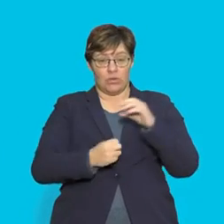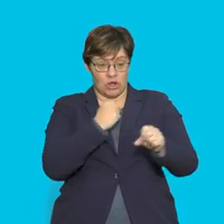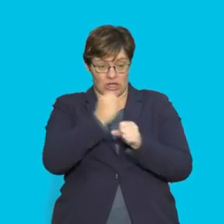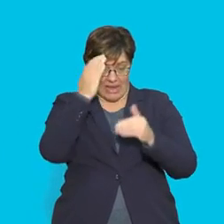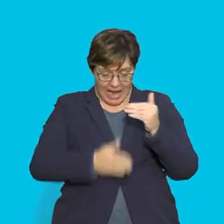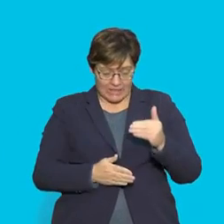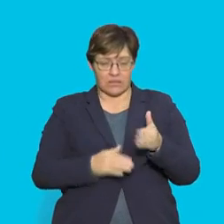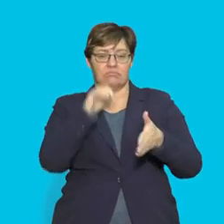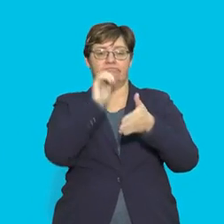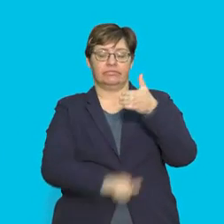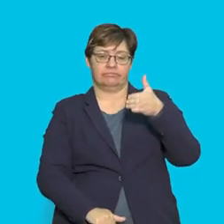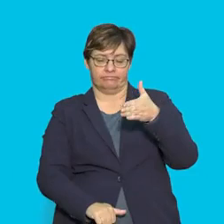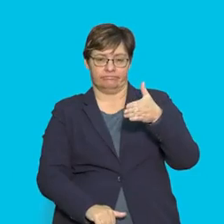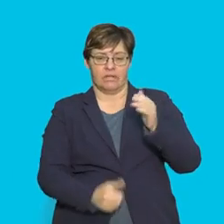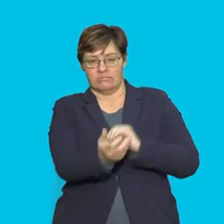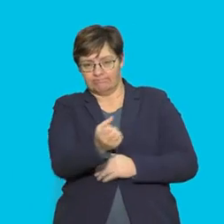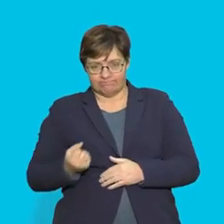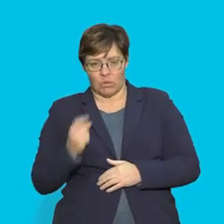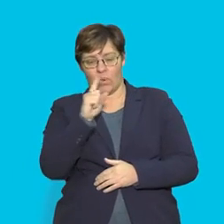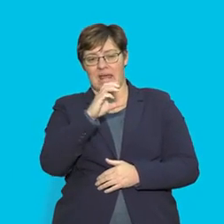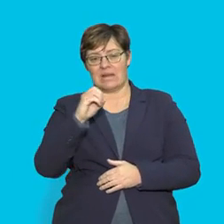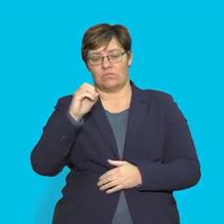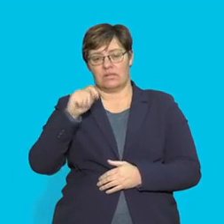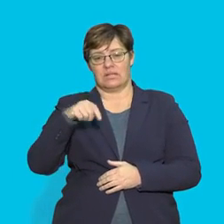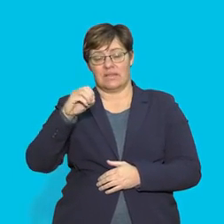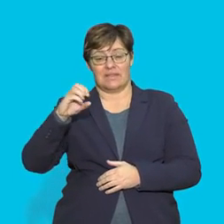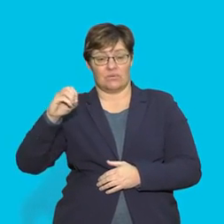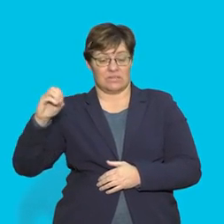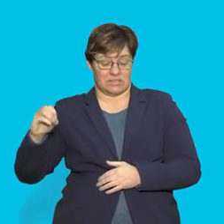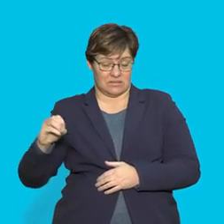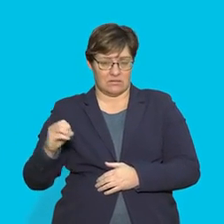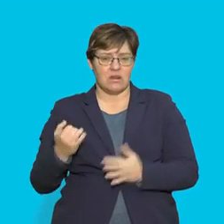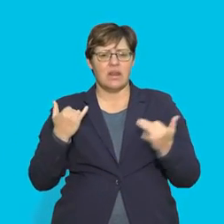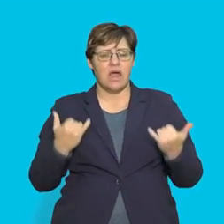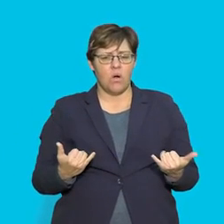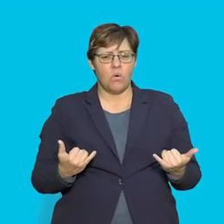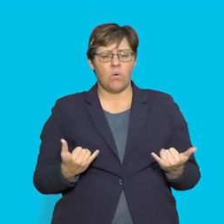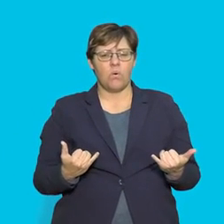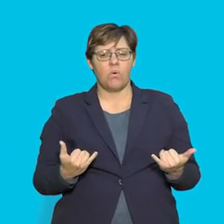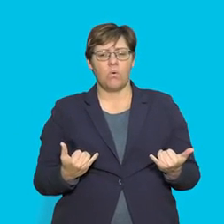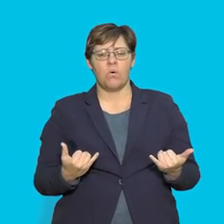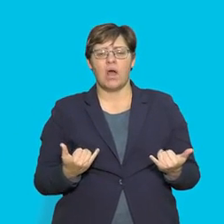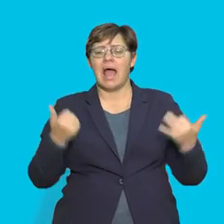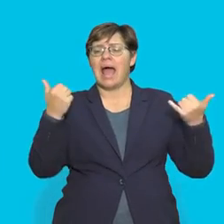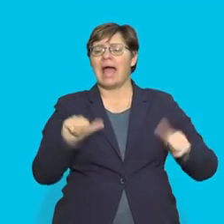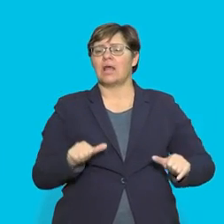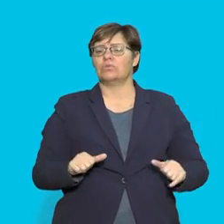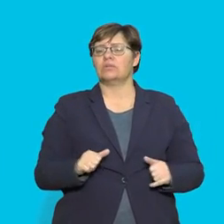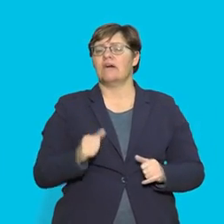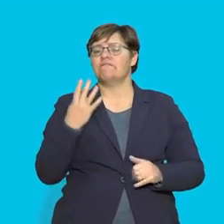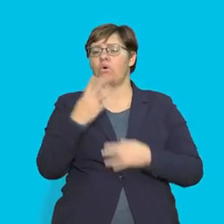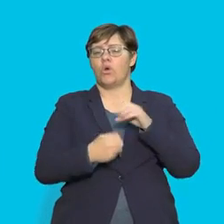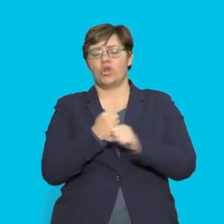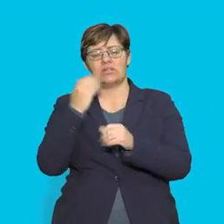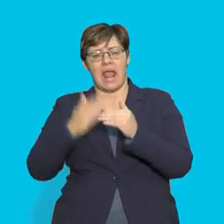the end of 3 years. From now, right? How much will he then now have in